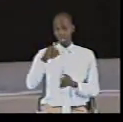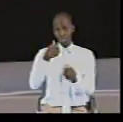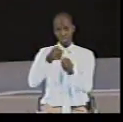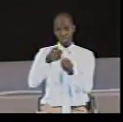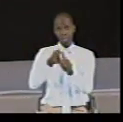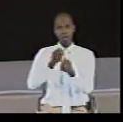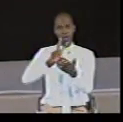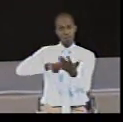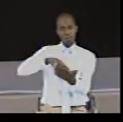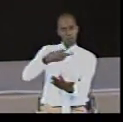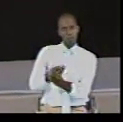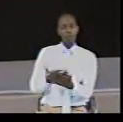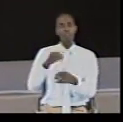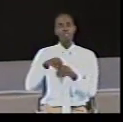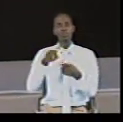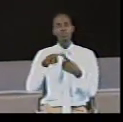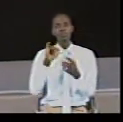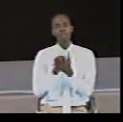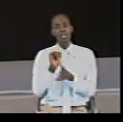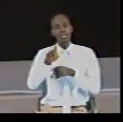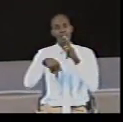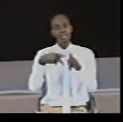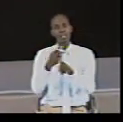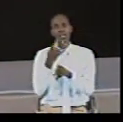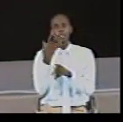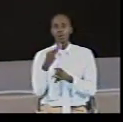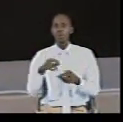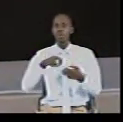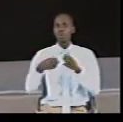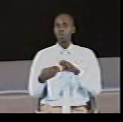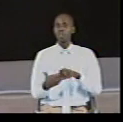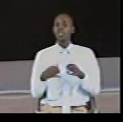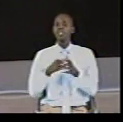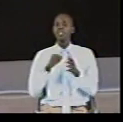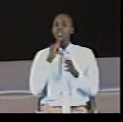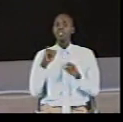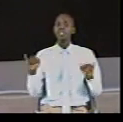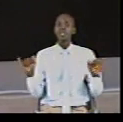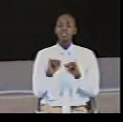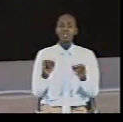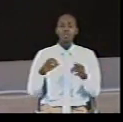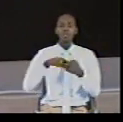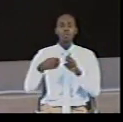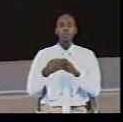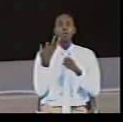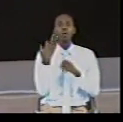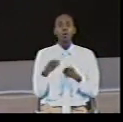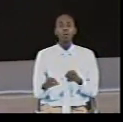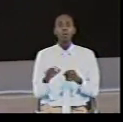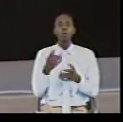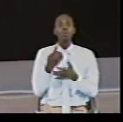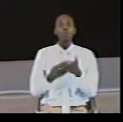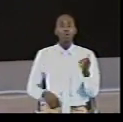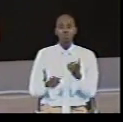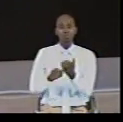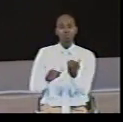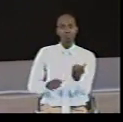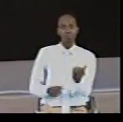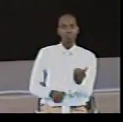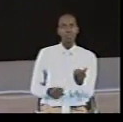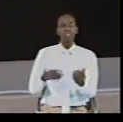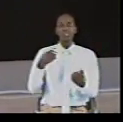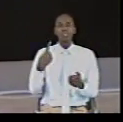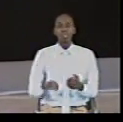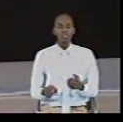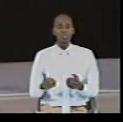kind of situation. It was a situation of compromise. a situation of not being